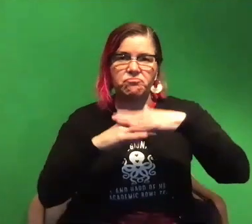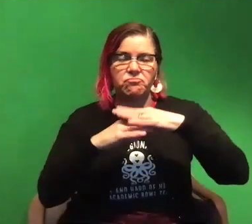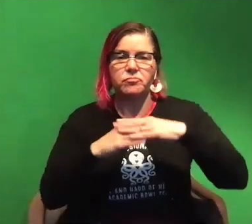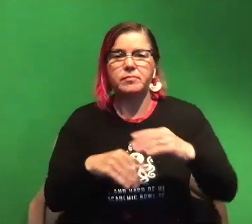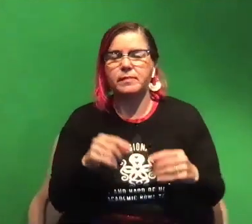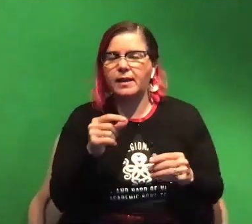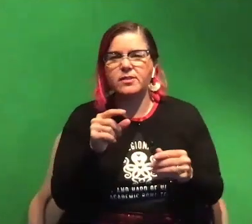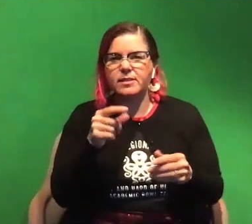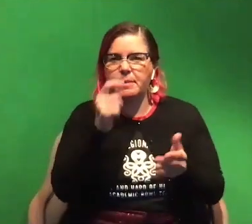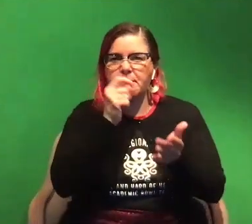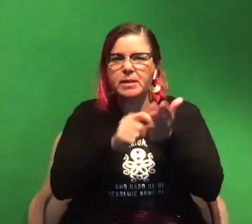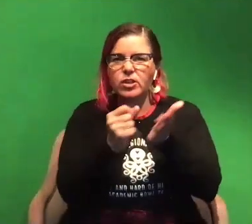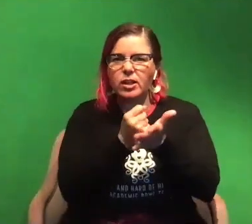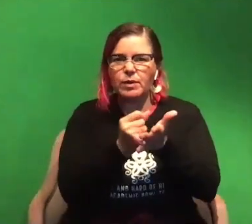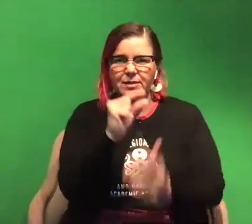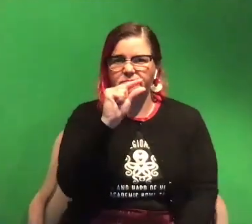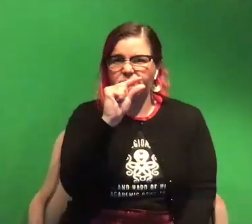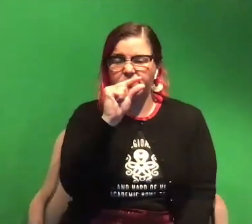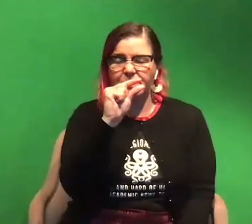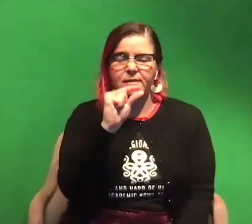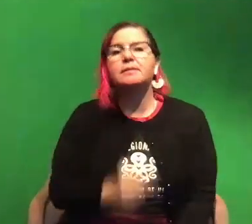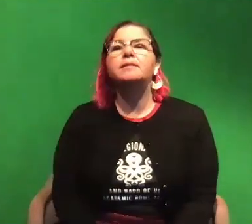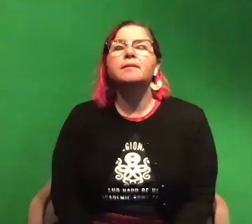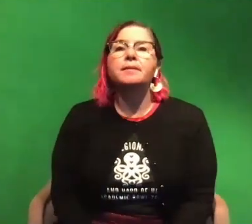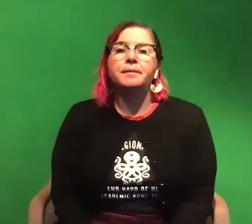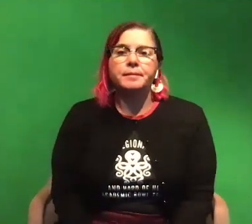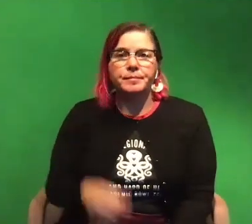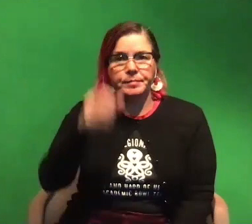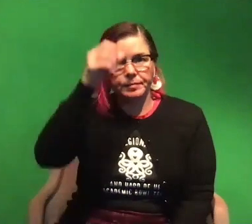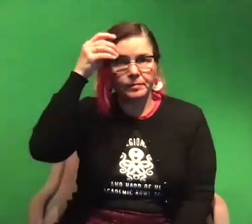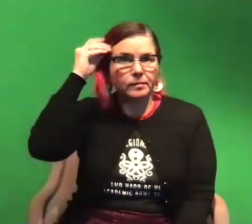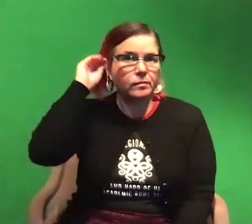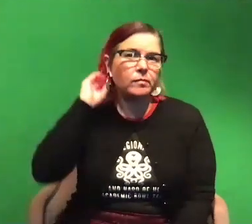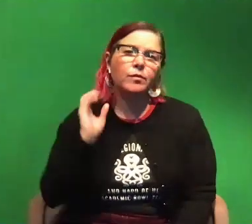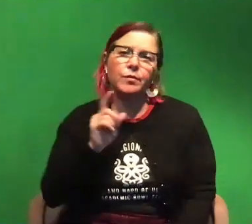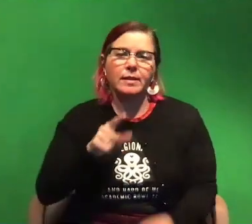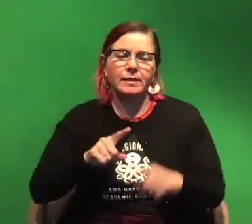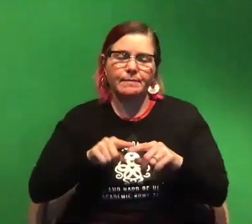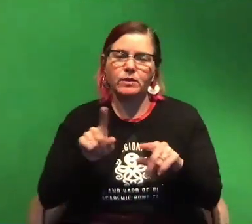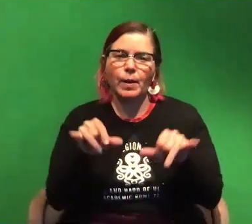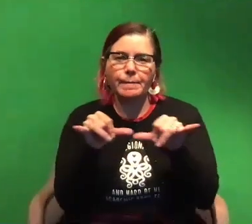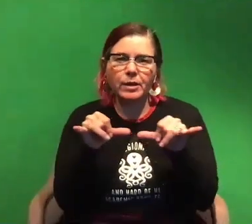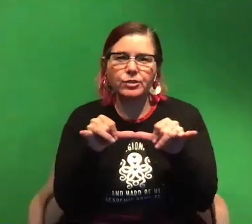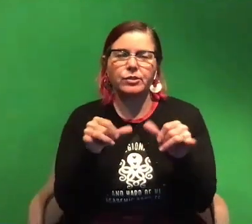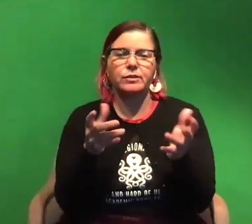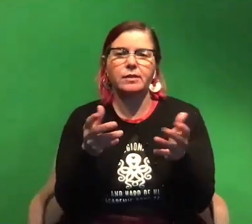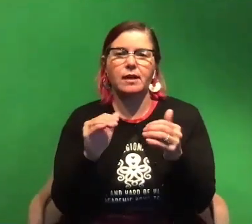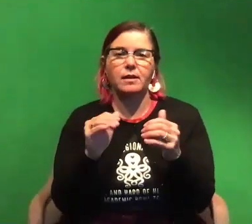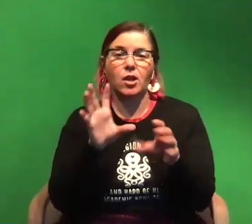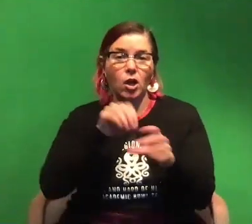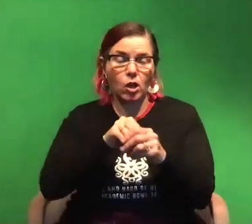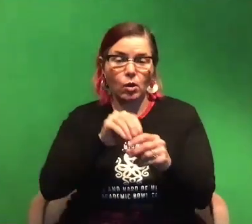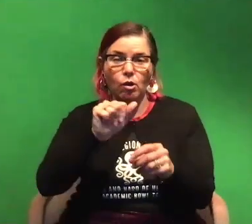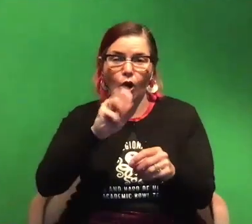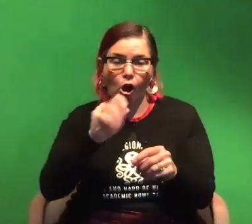pencil eraser. So extremely, extremely small. So it kind of depends on where you measure them from and how, if you include arm tips and